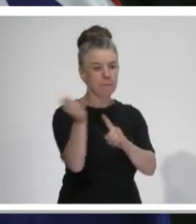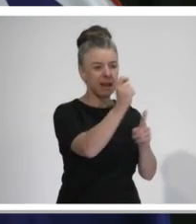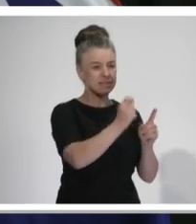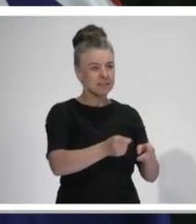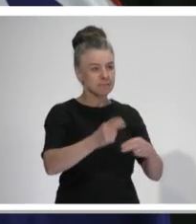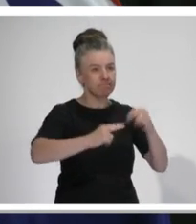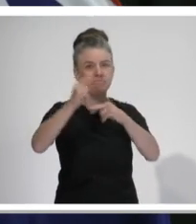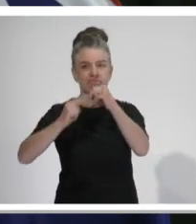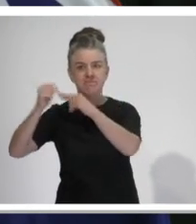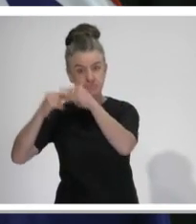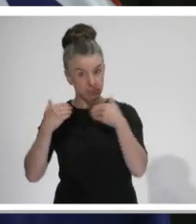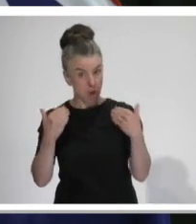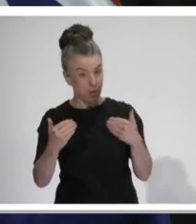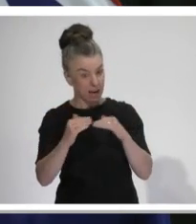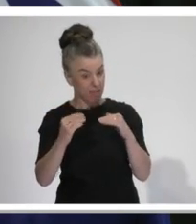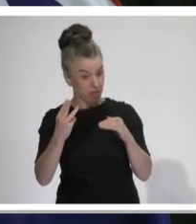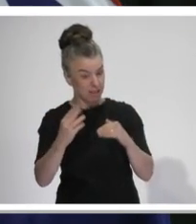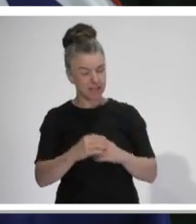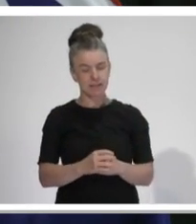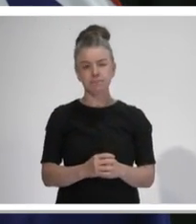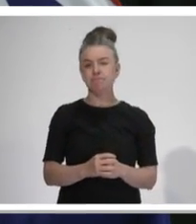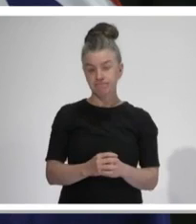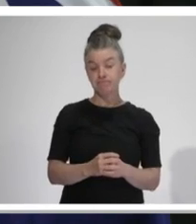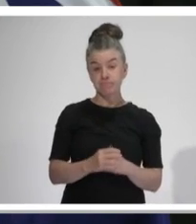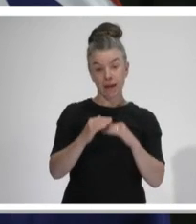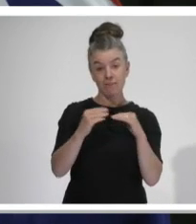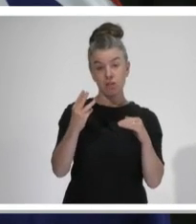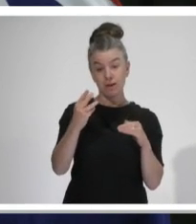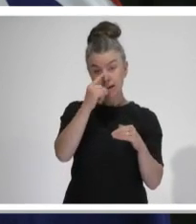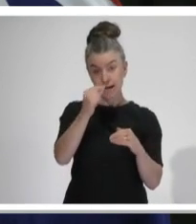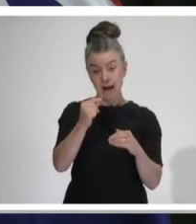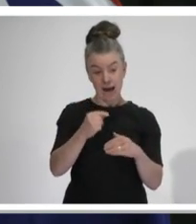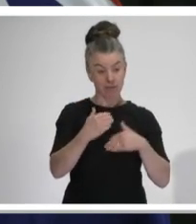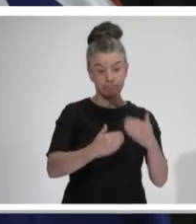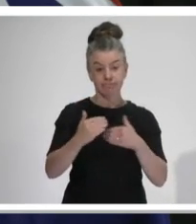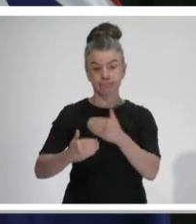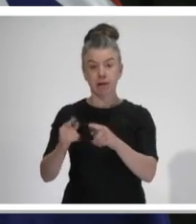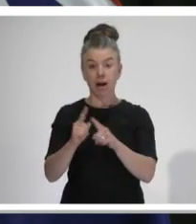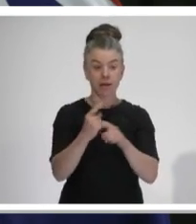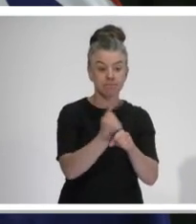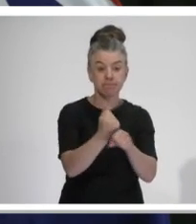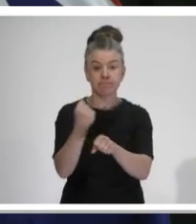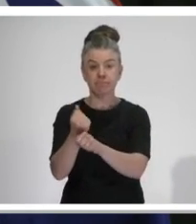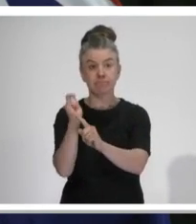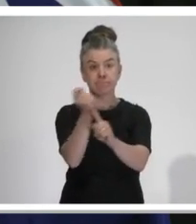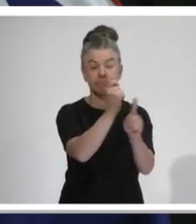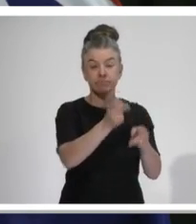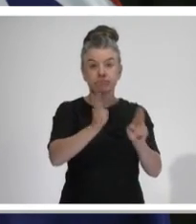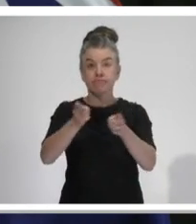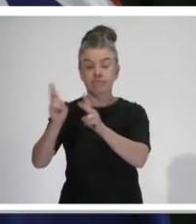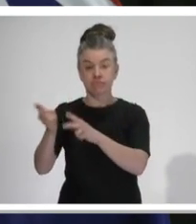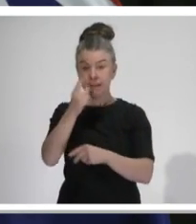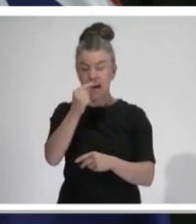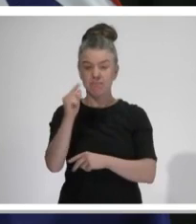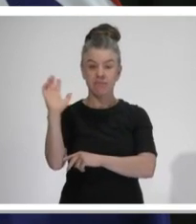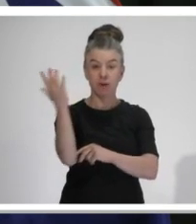2? Oh, look, I mean, what Alert Level 3 allows is some productive parts of our economy to get going, including the construction sector,